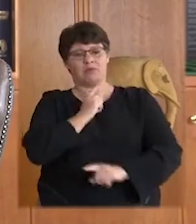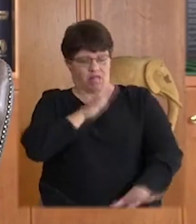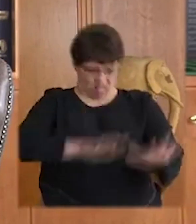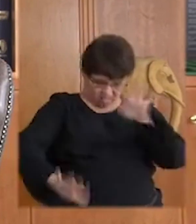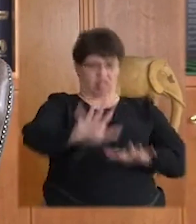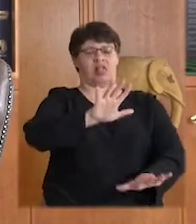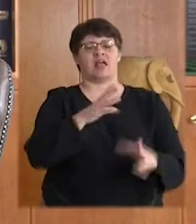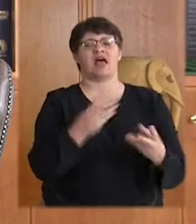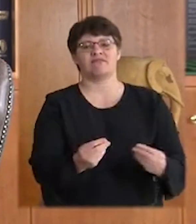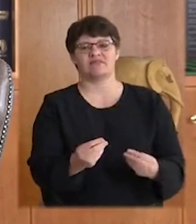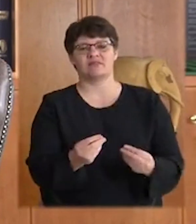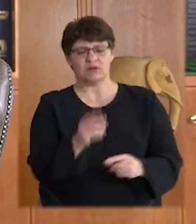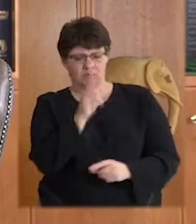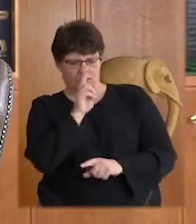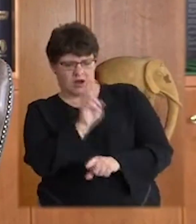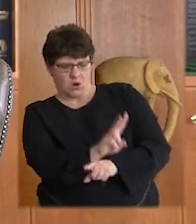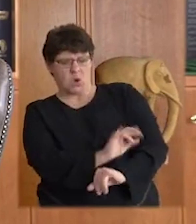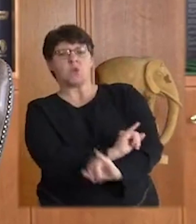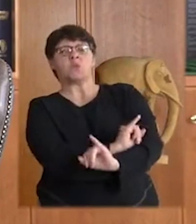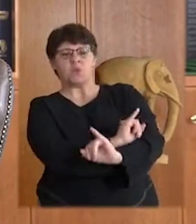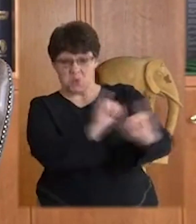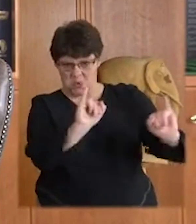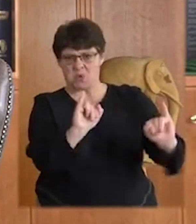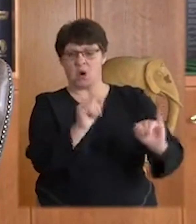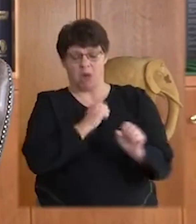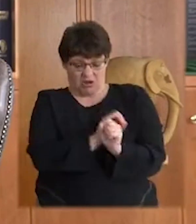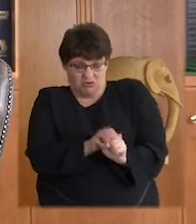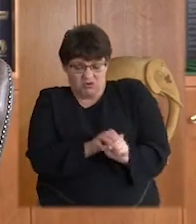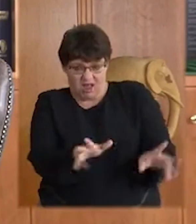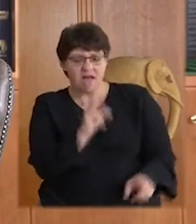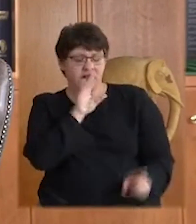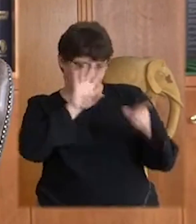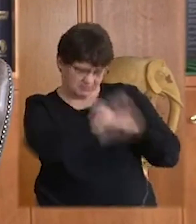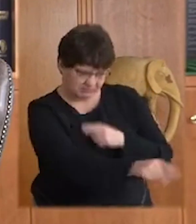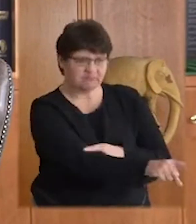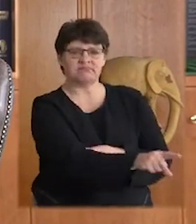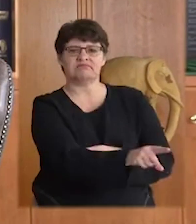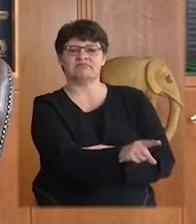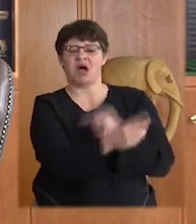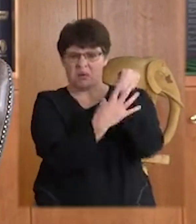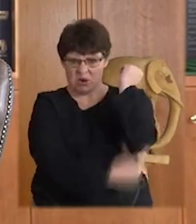focus the poverty and inequality that still defines our society.